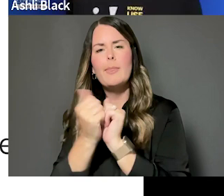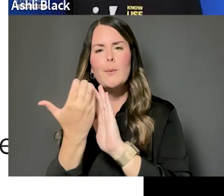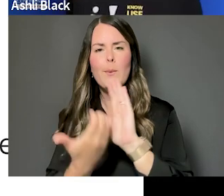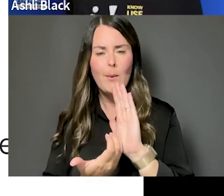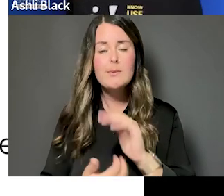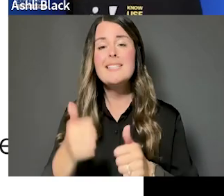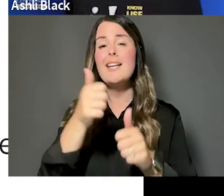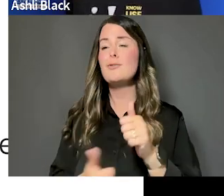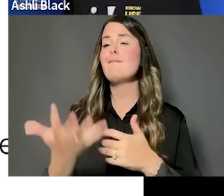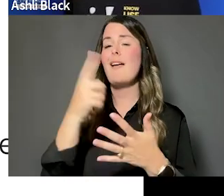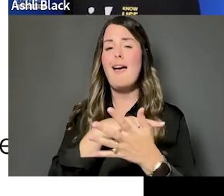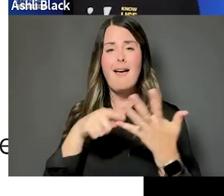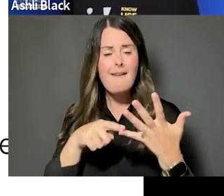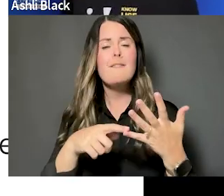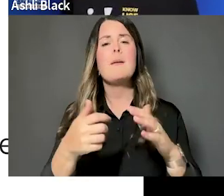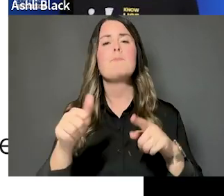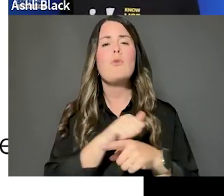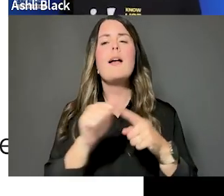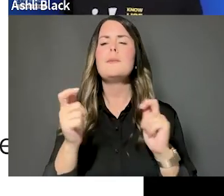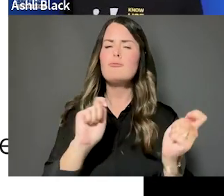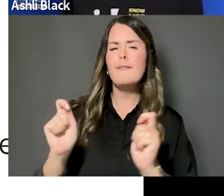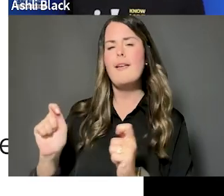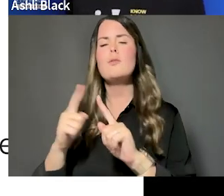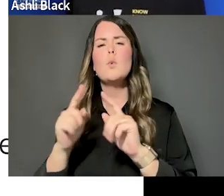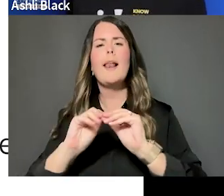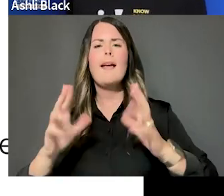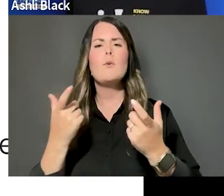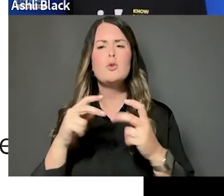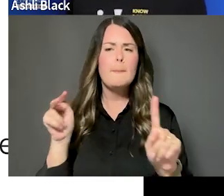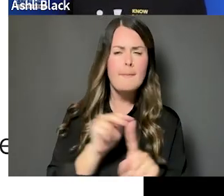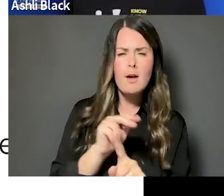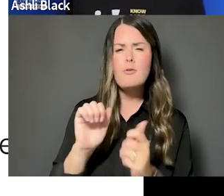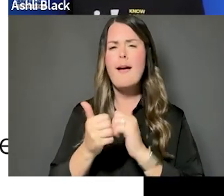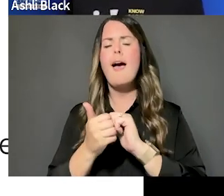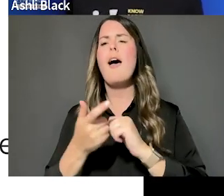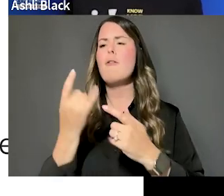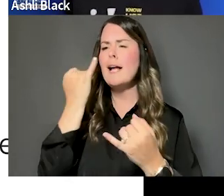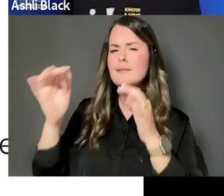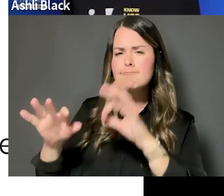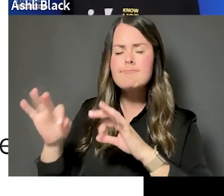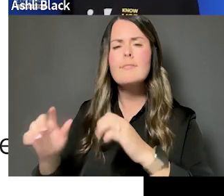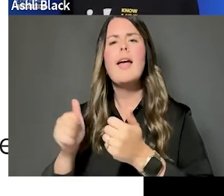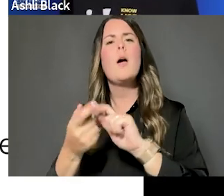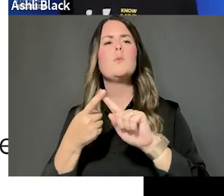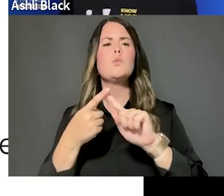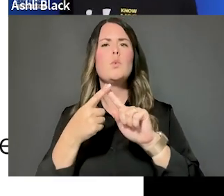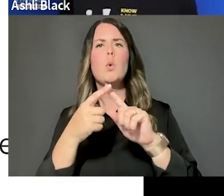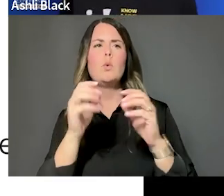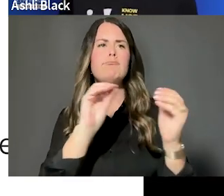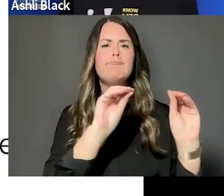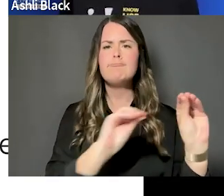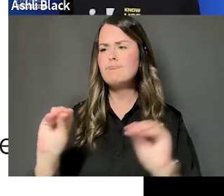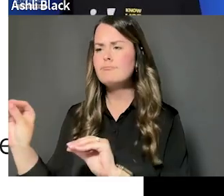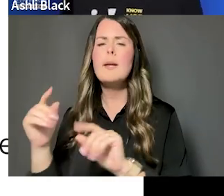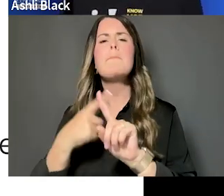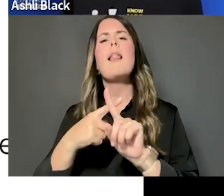course. Each 5 practices activity was revised to clarify what to monitor for, give ideas on how to